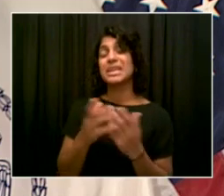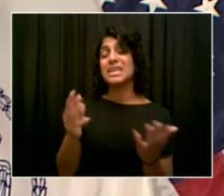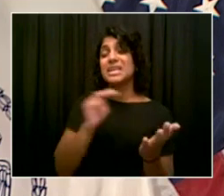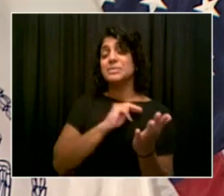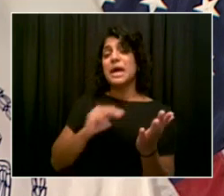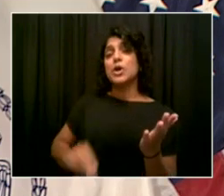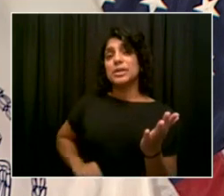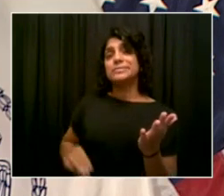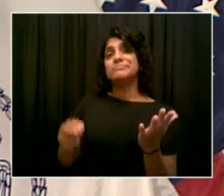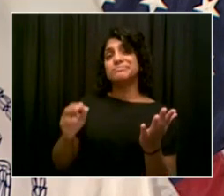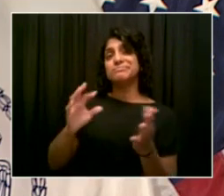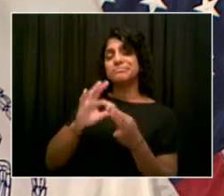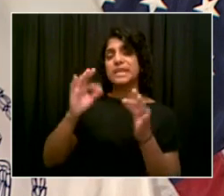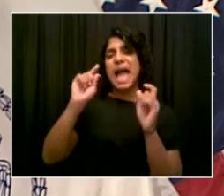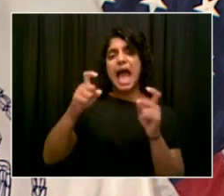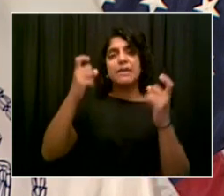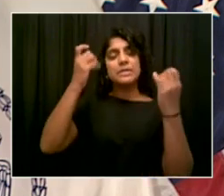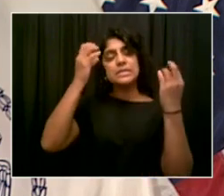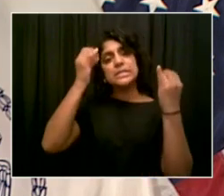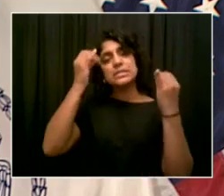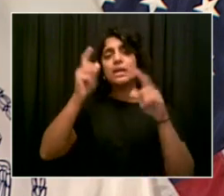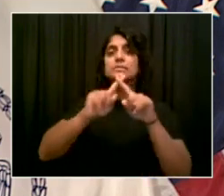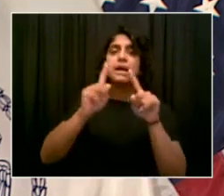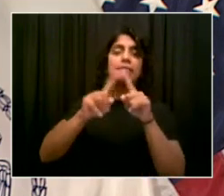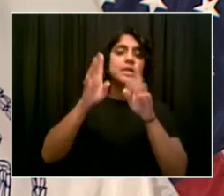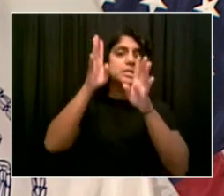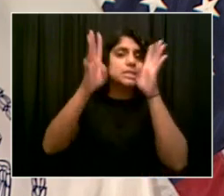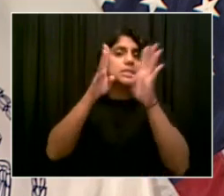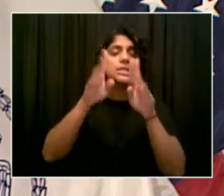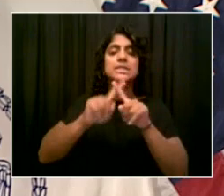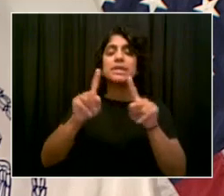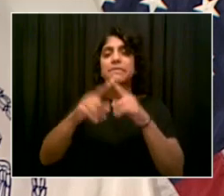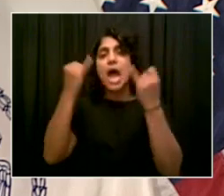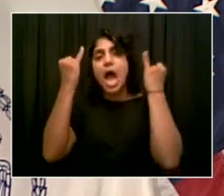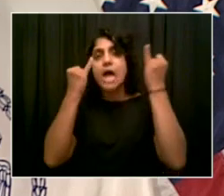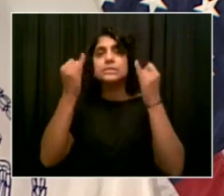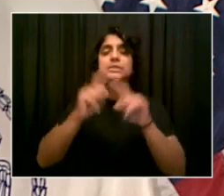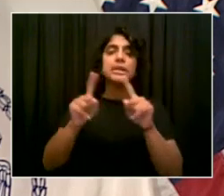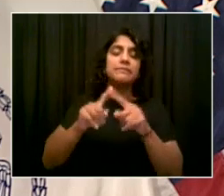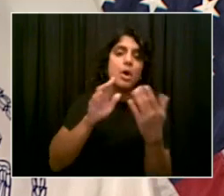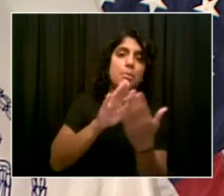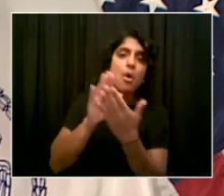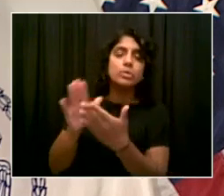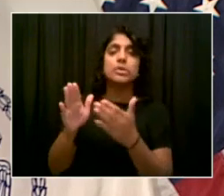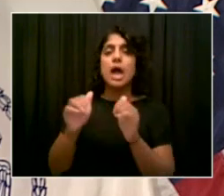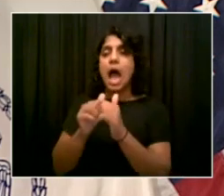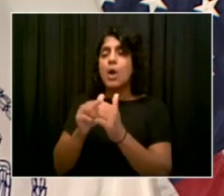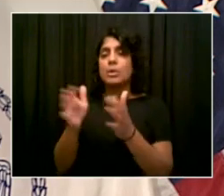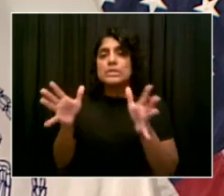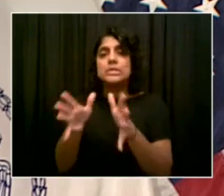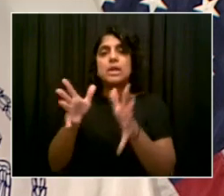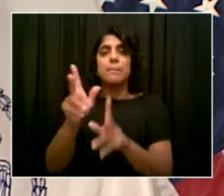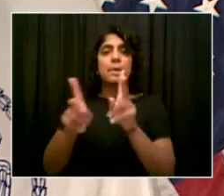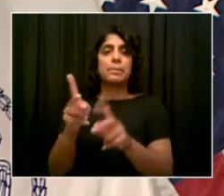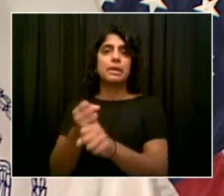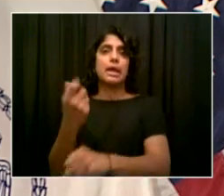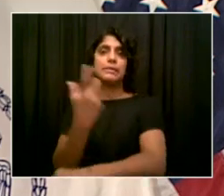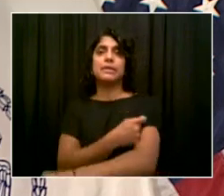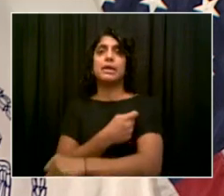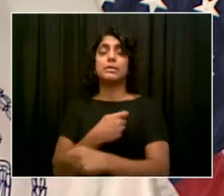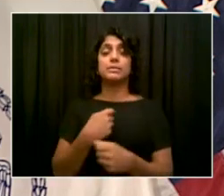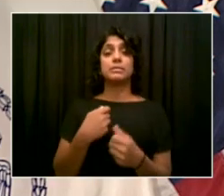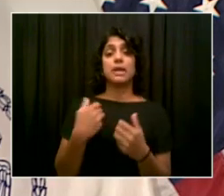We're trying a lot of different things, as you heard Dr. Choksi say. In-home vaccination for anyone now, which is